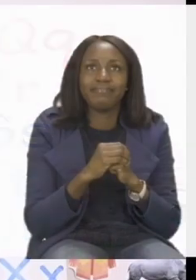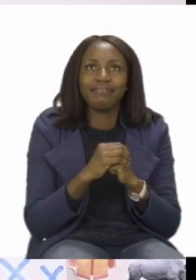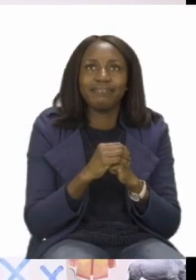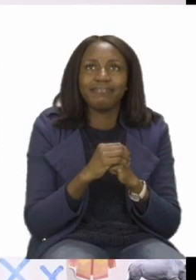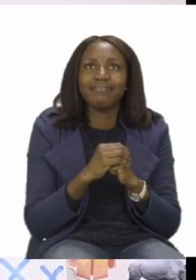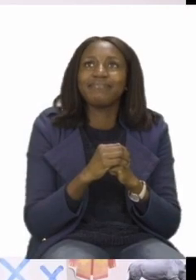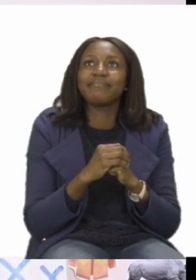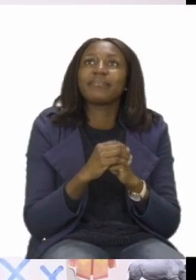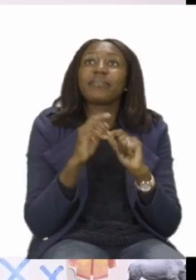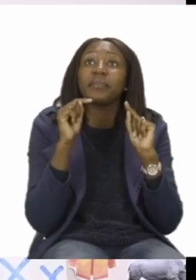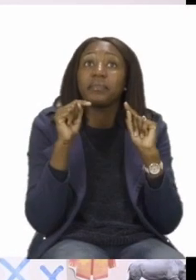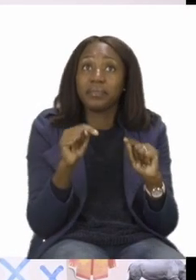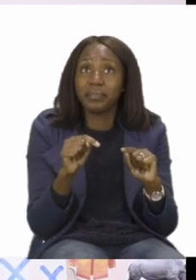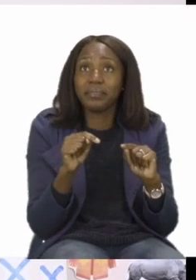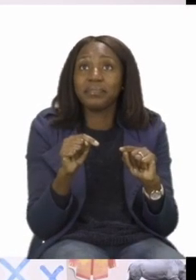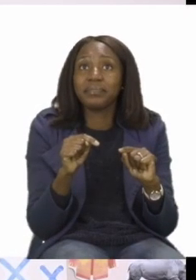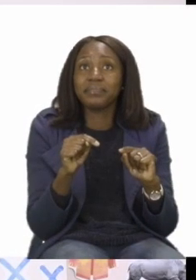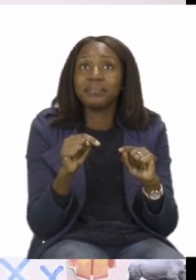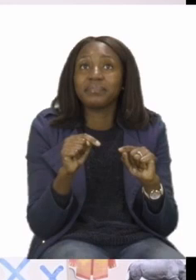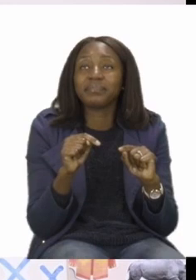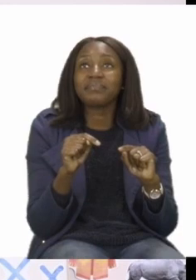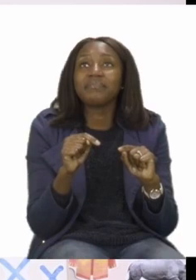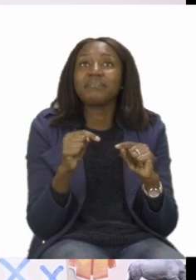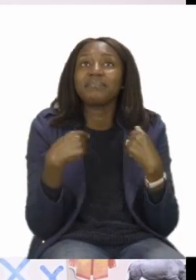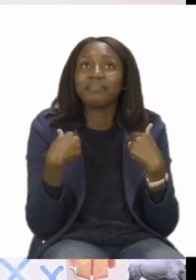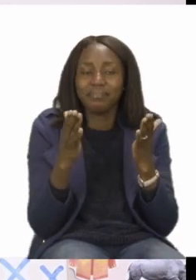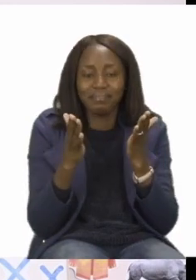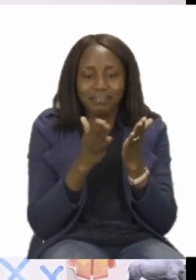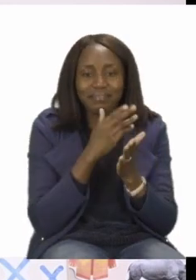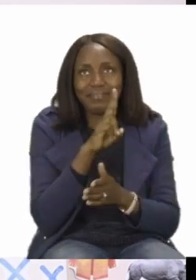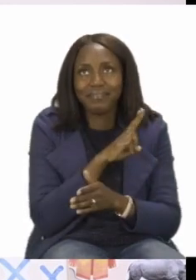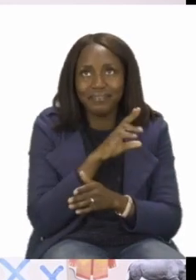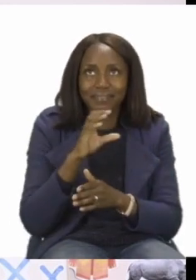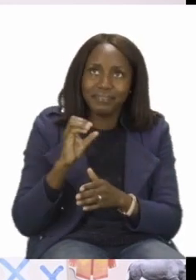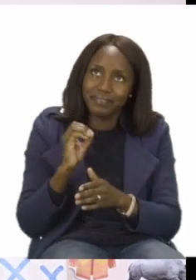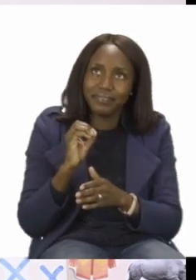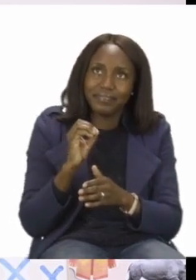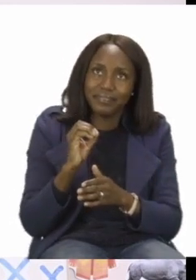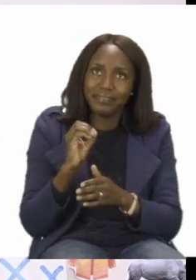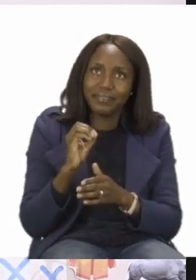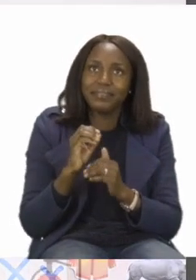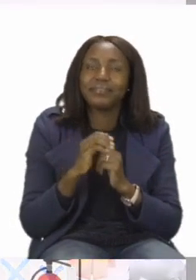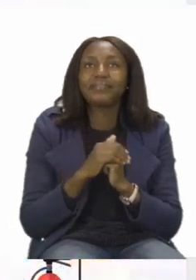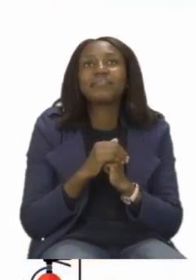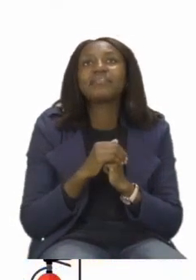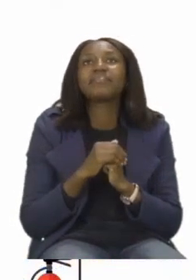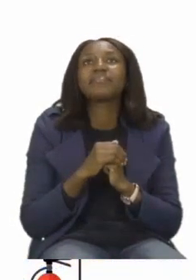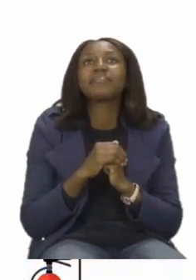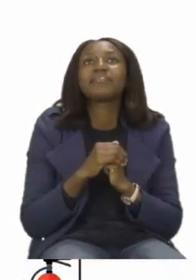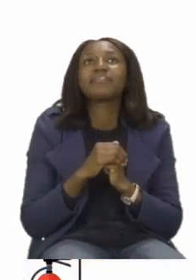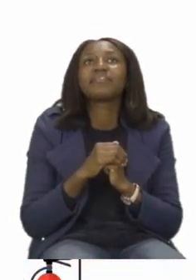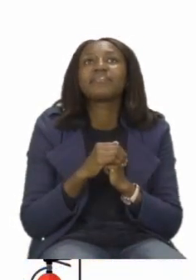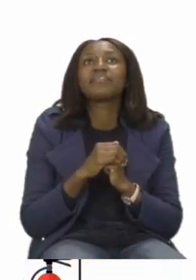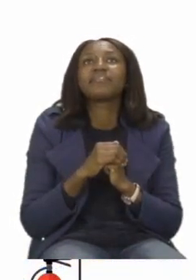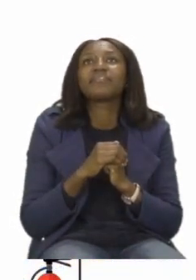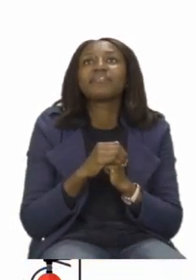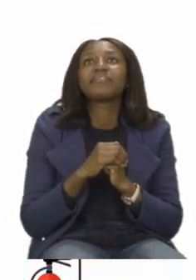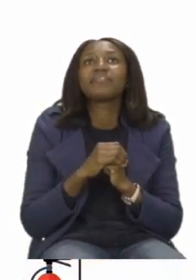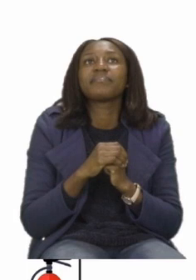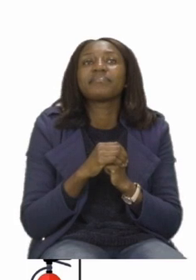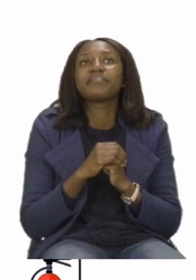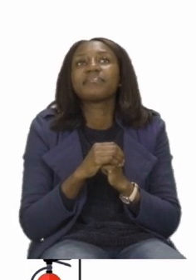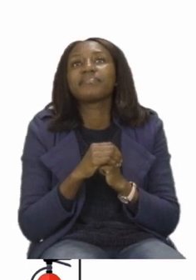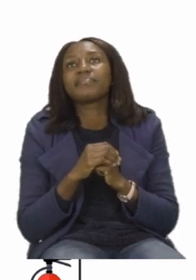For our lesson, boys and girls, let us start on page 20. On page 20, we are going to be doing